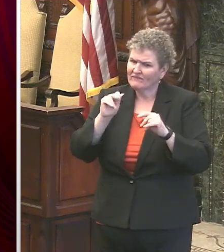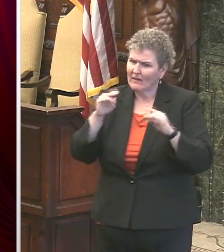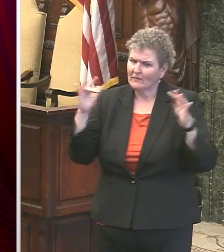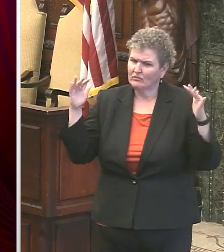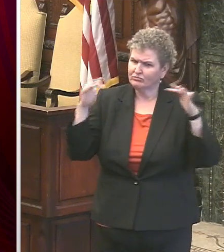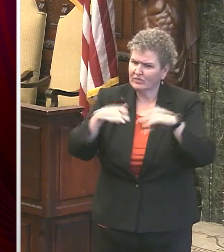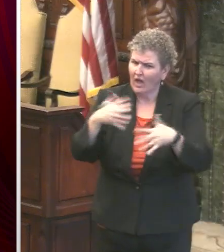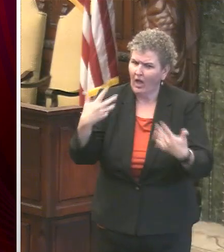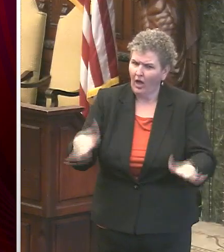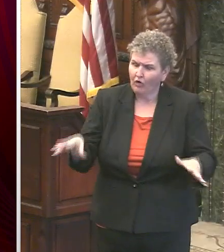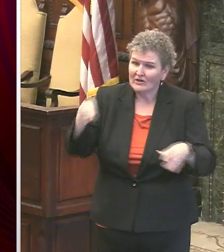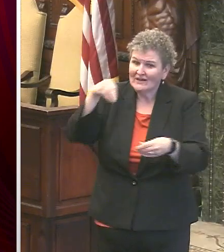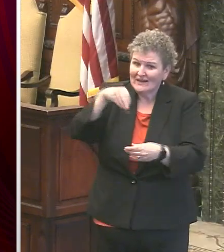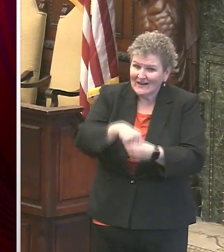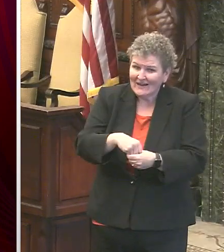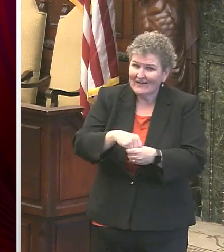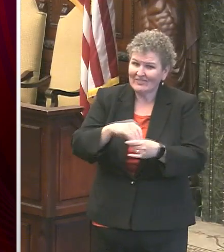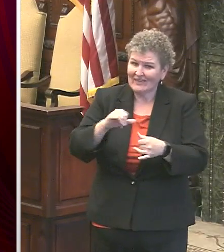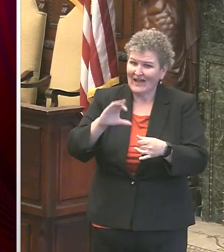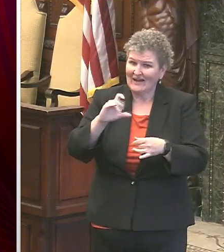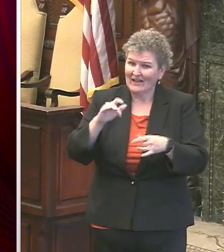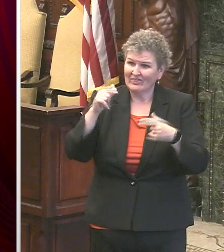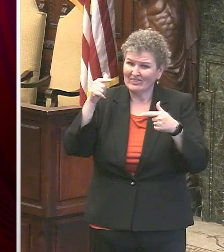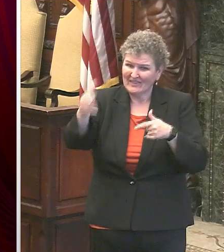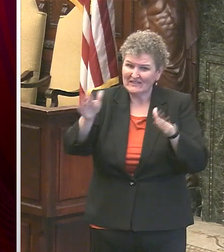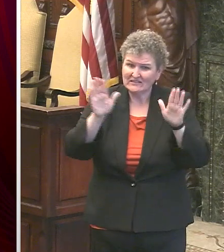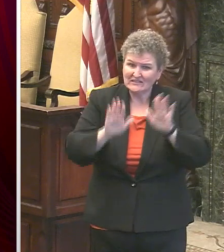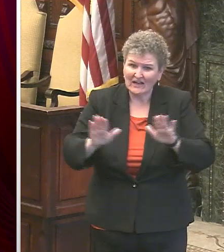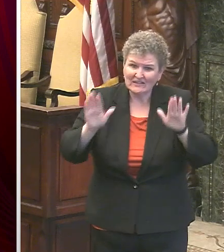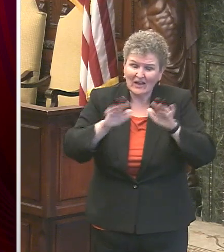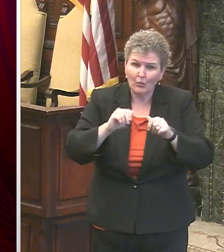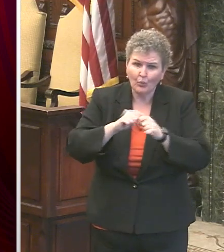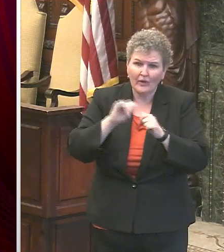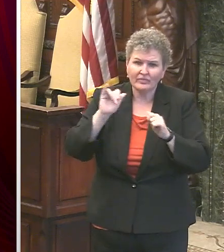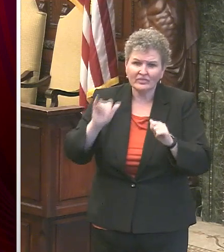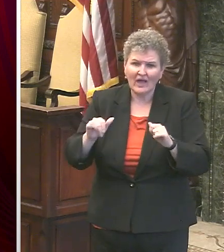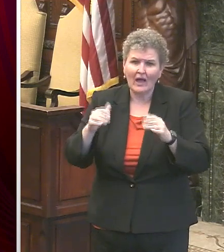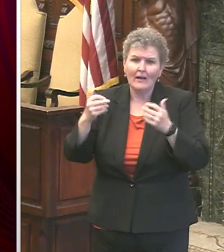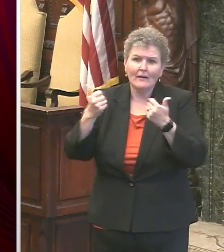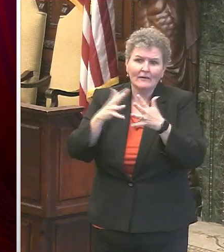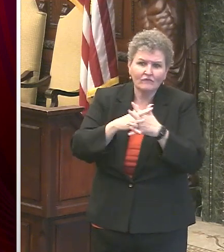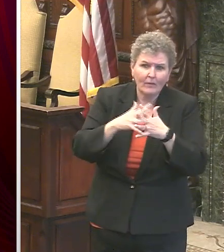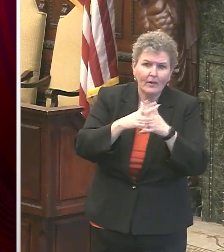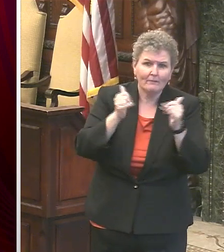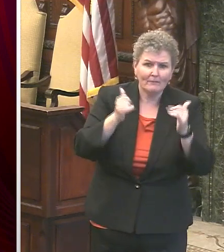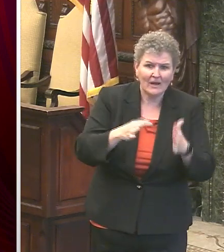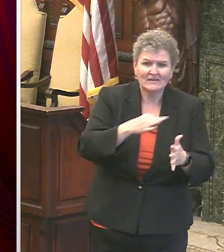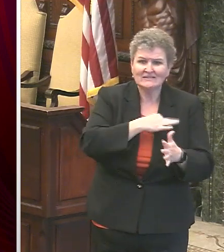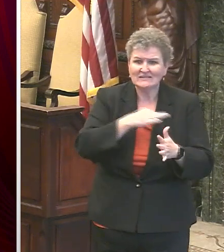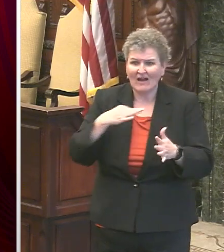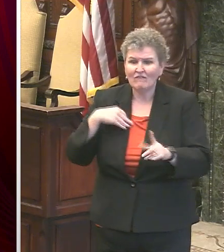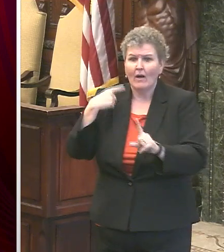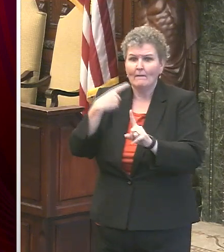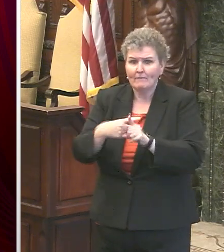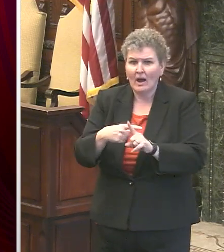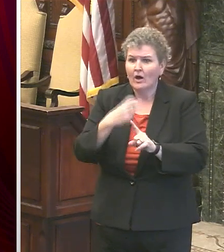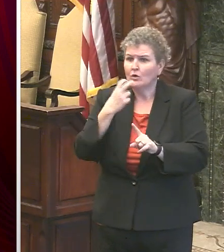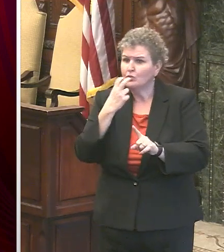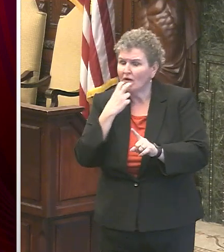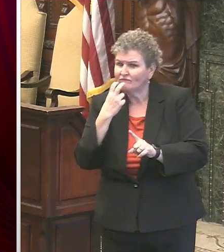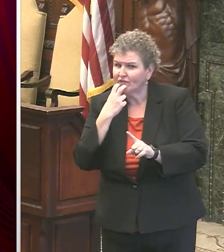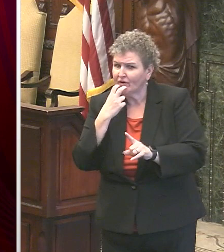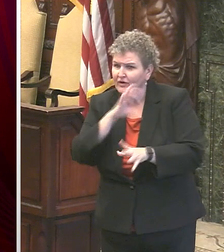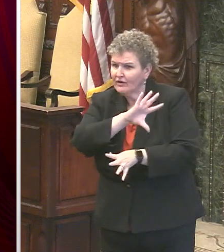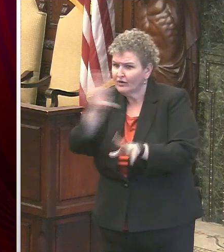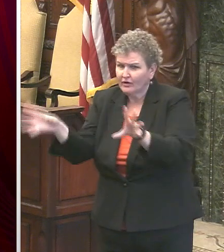the link this coming Sunday, and that includes the players and the staff on each team, plus the referees. Is that correct?